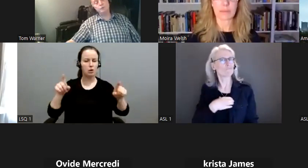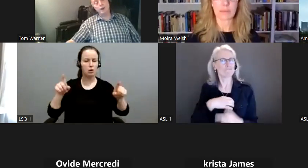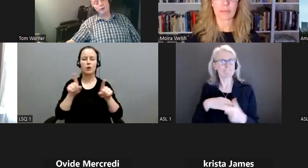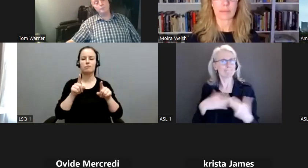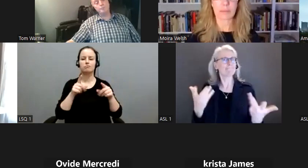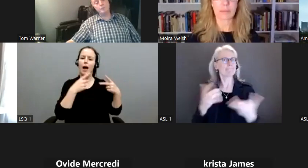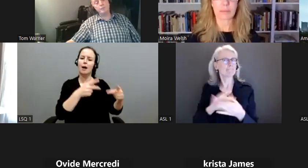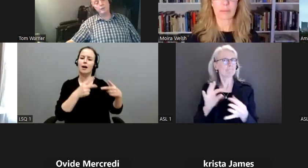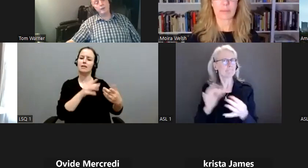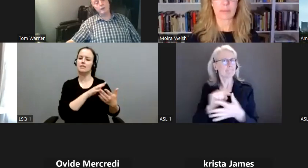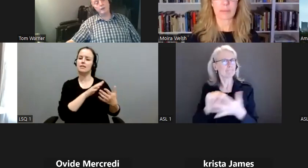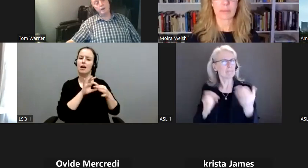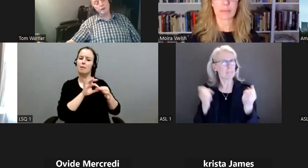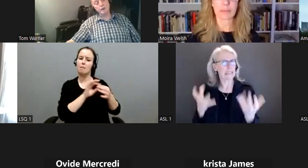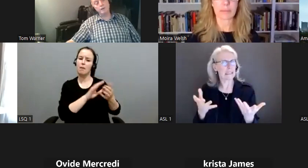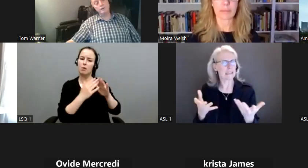to